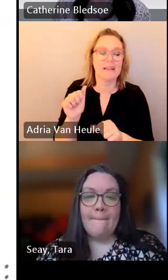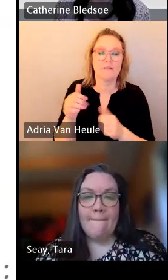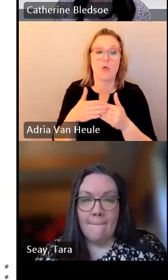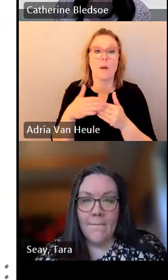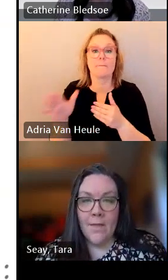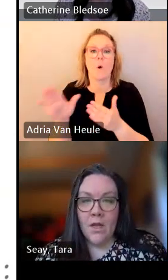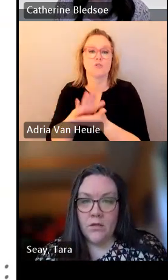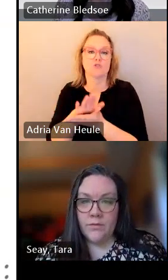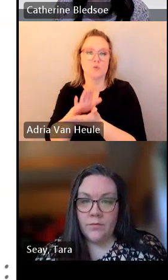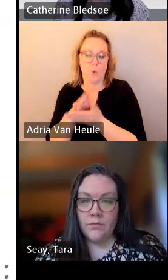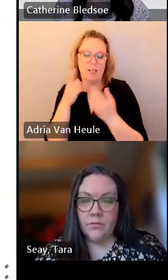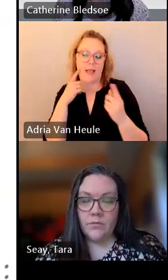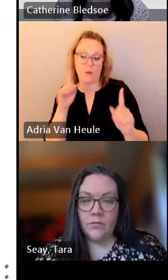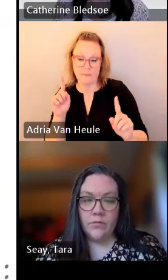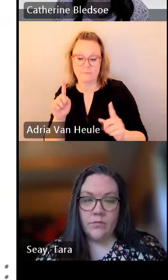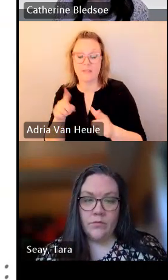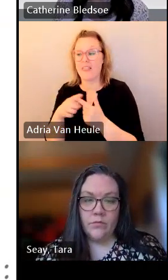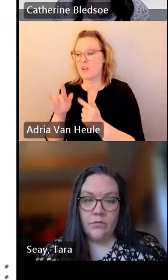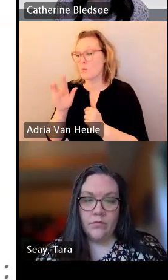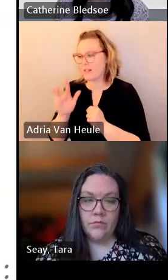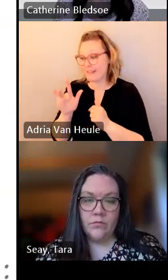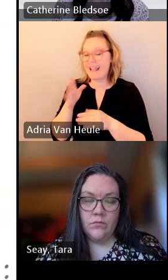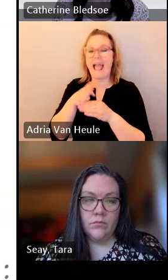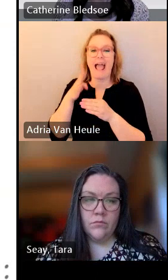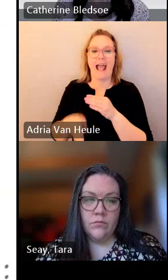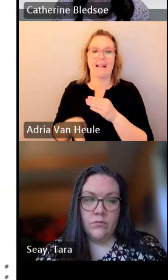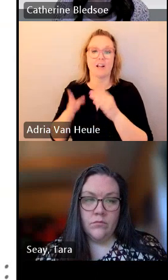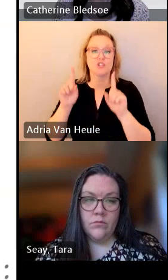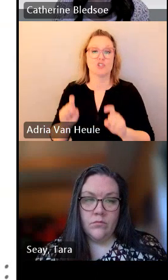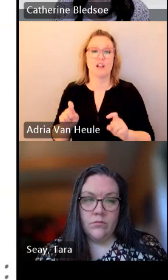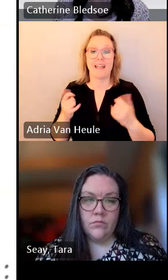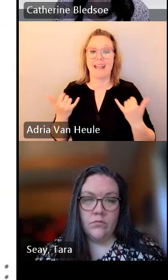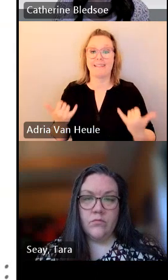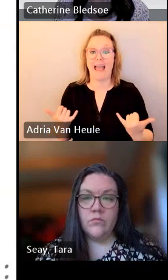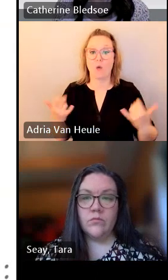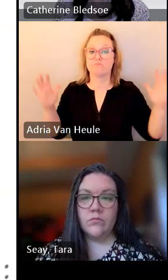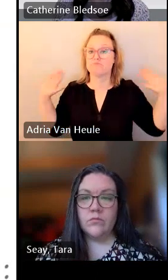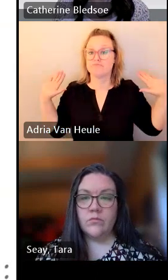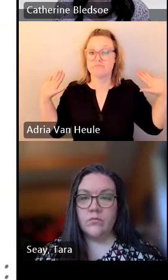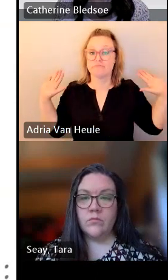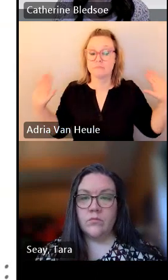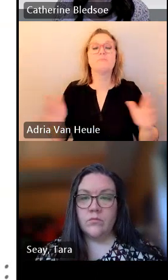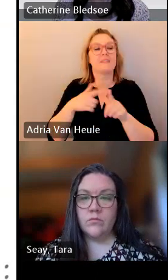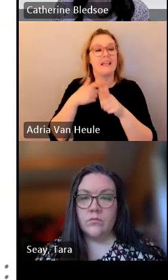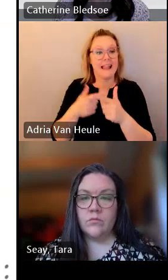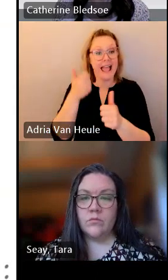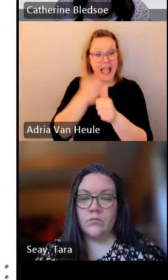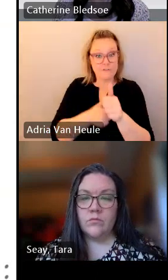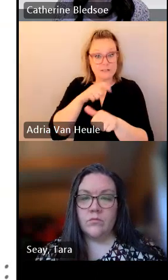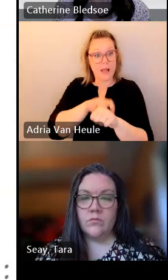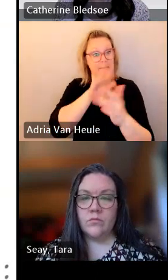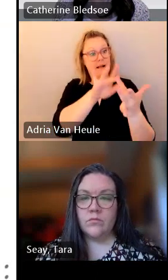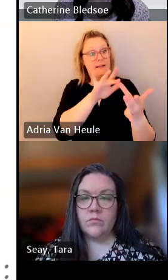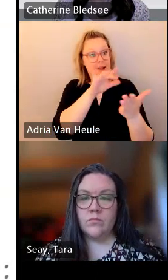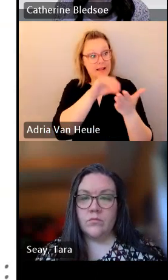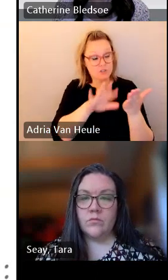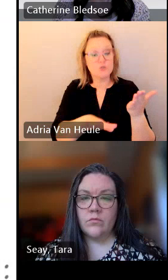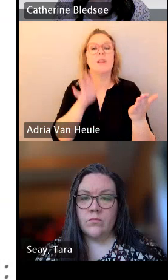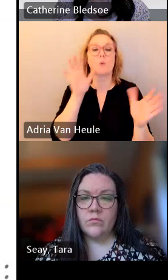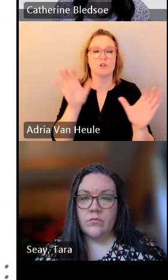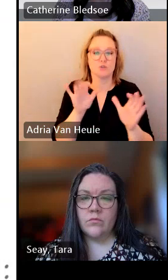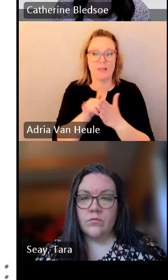you will click end the survey now. And that's all you have to do. And you would do that every time you contact a student. So let's say I call a student on